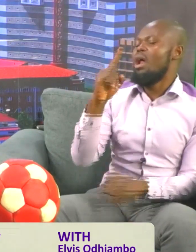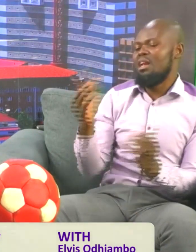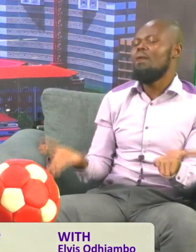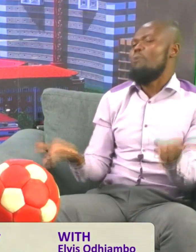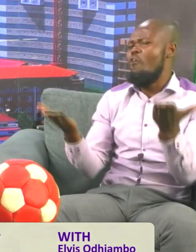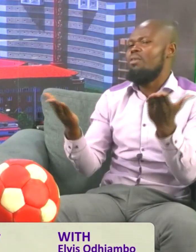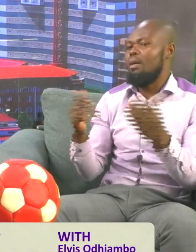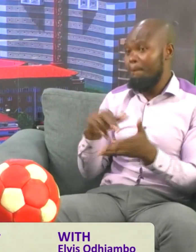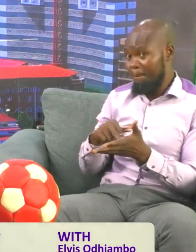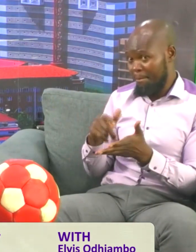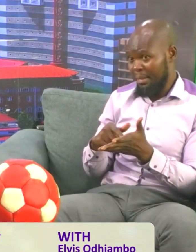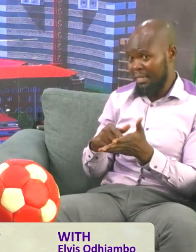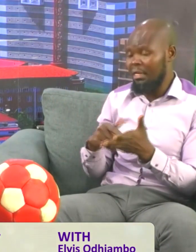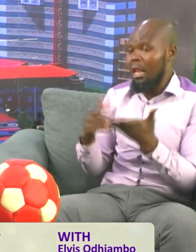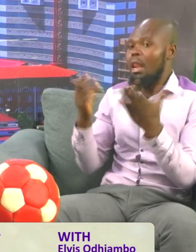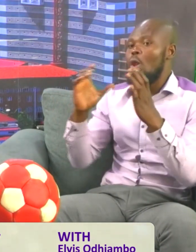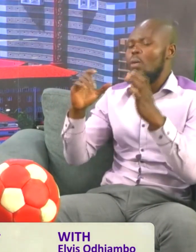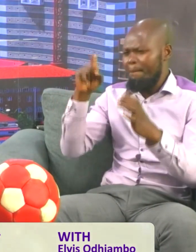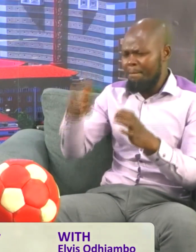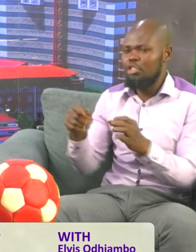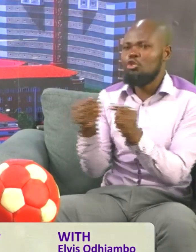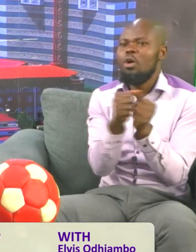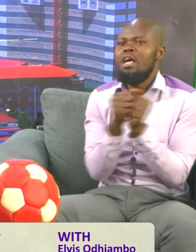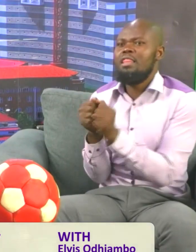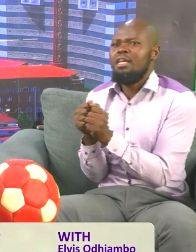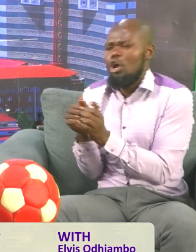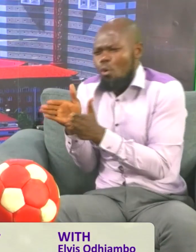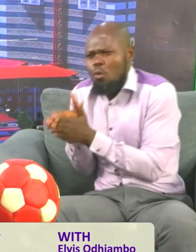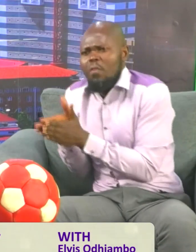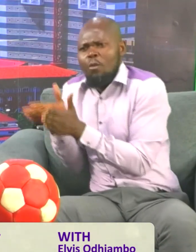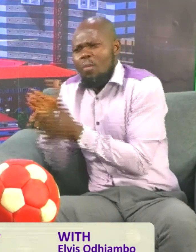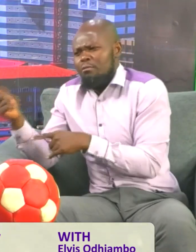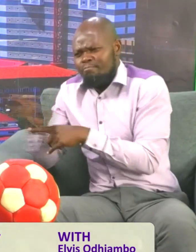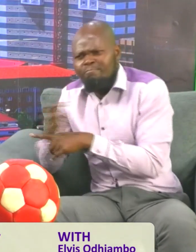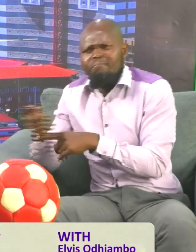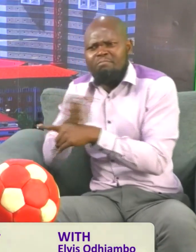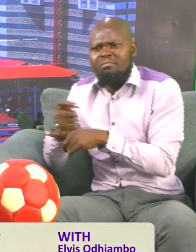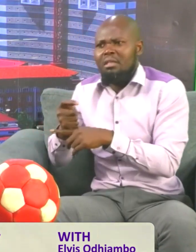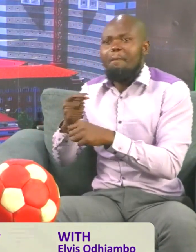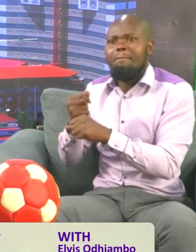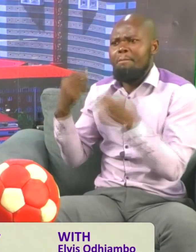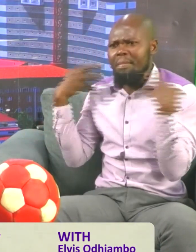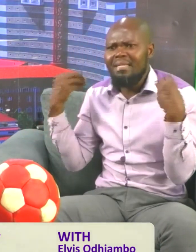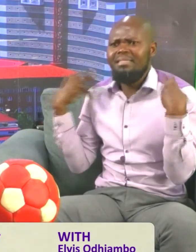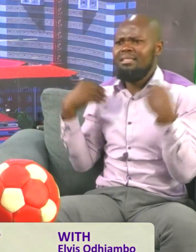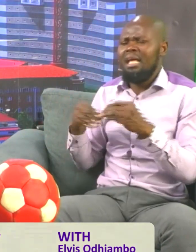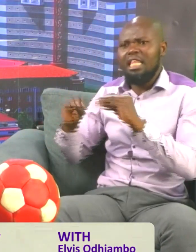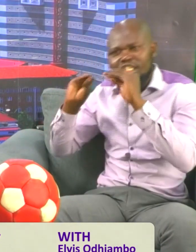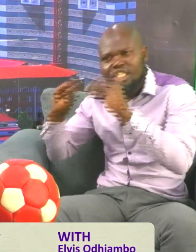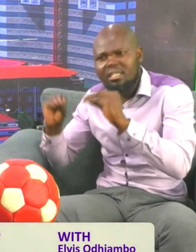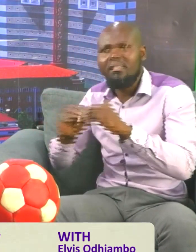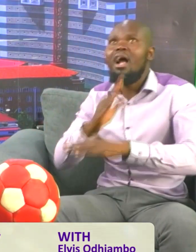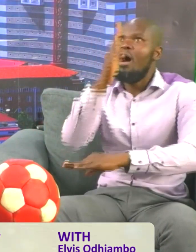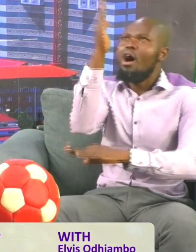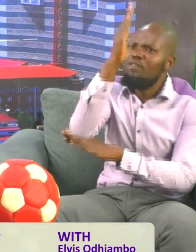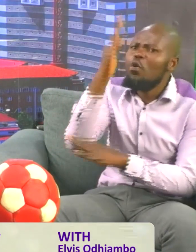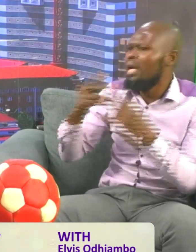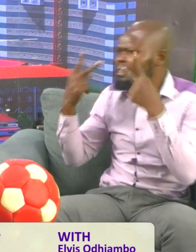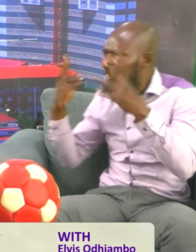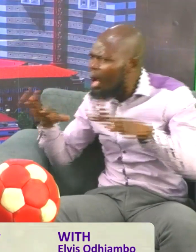to win. But I know some are disappointed, especially the betting fans are disappointed. But for myself, I could not